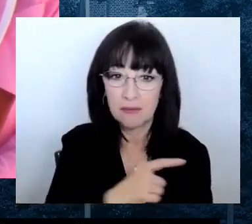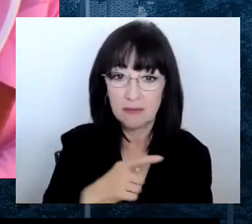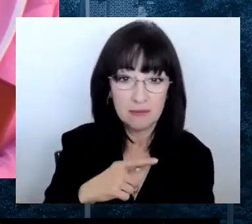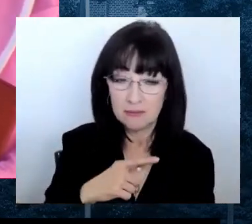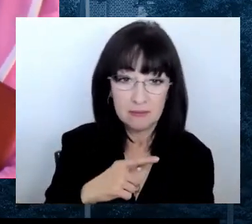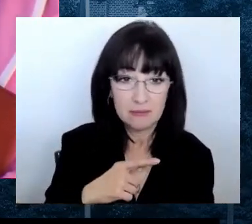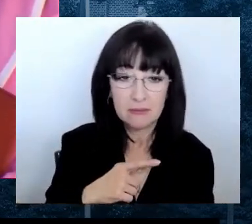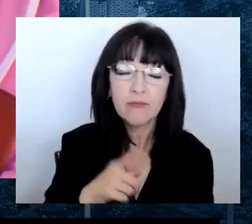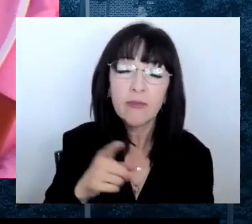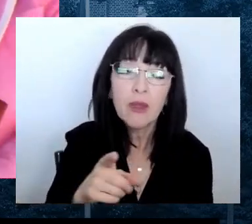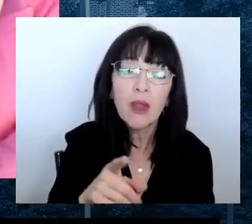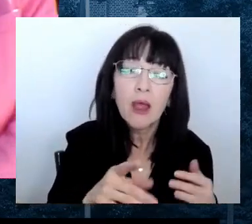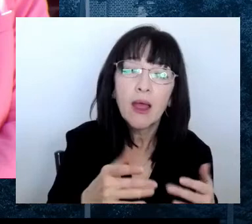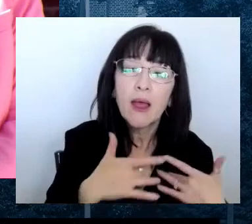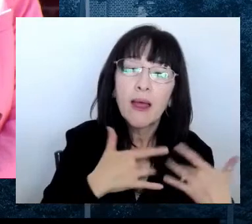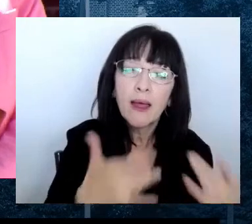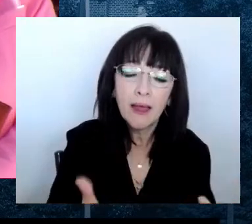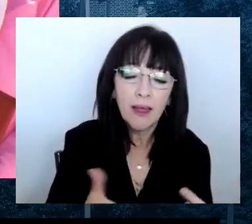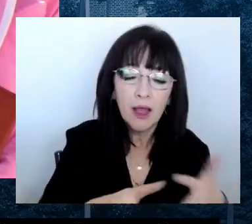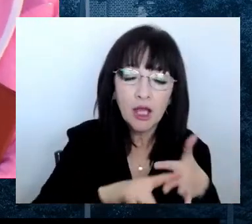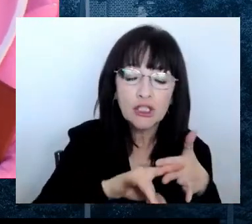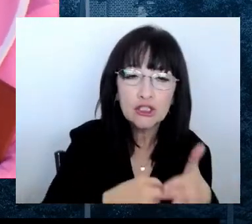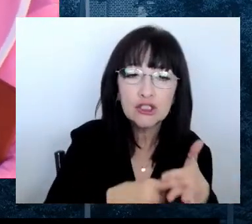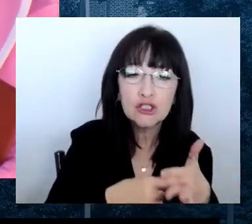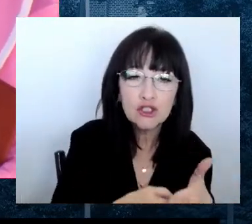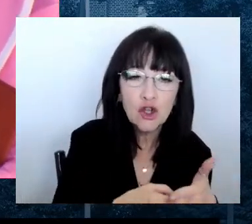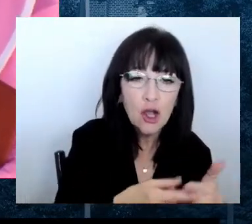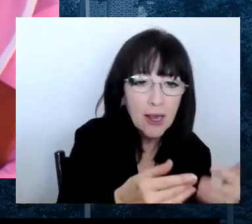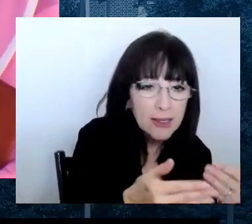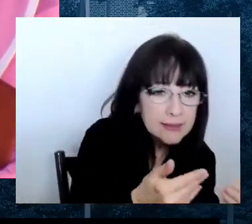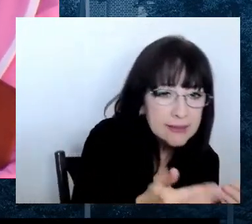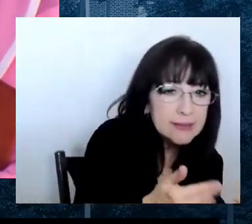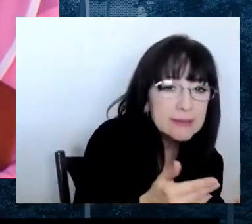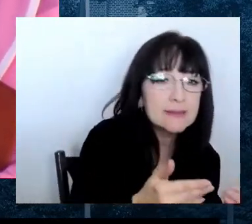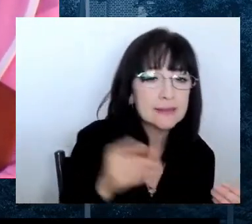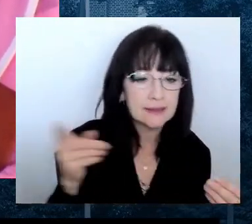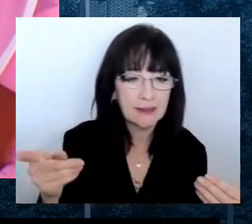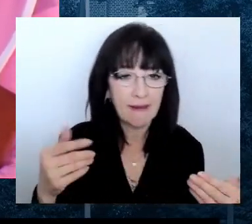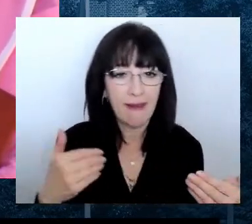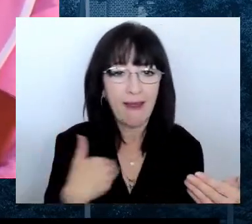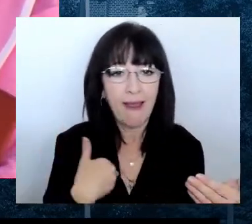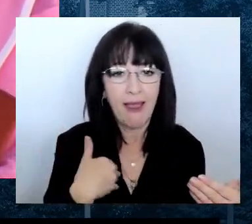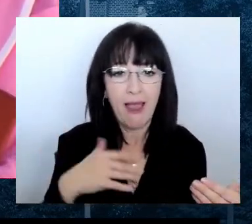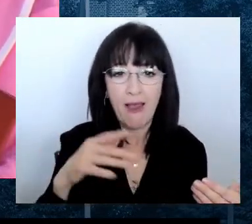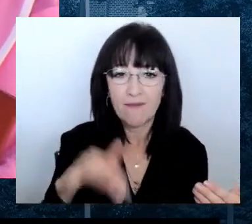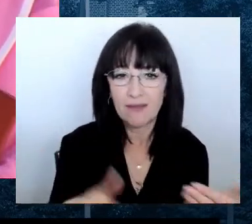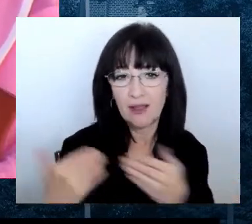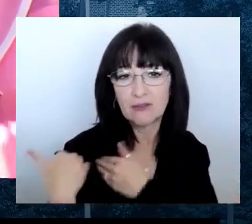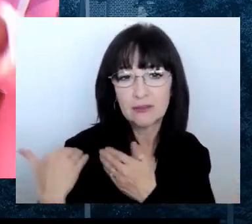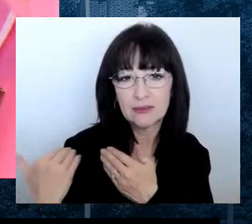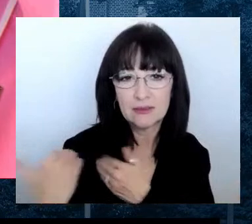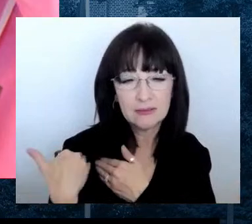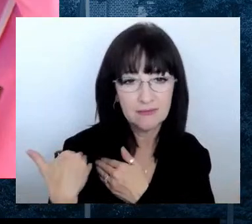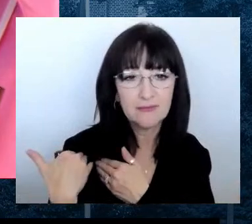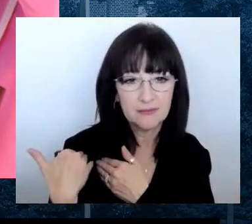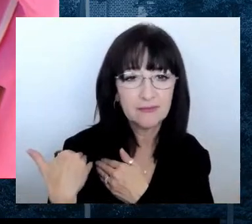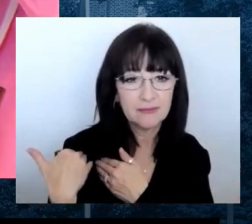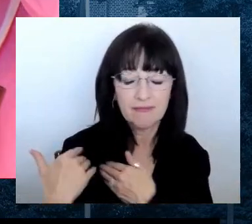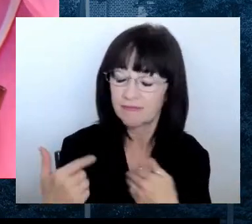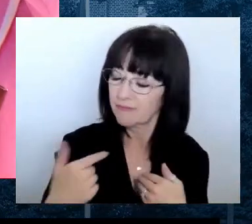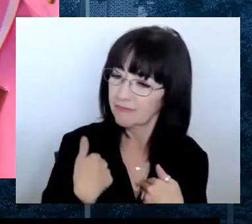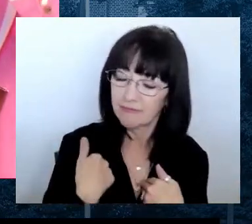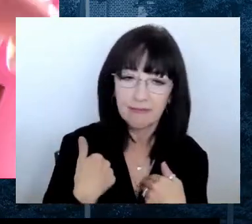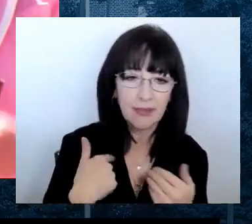Sarah. Not Sarah. She decided she was going to have the heavy lift. And I have to give you big kudos,